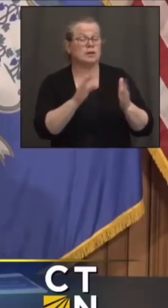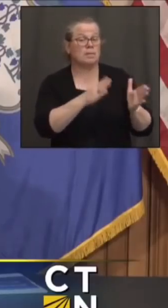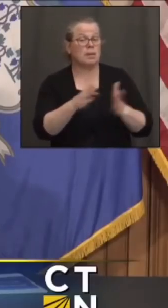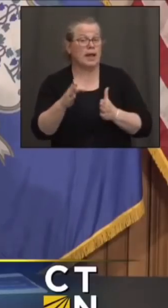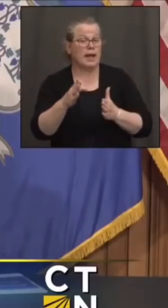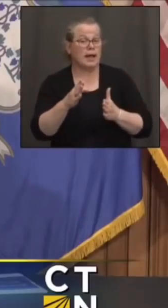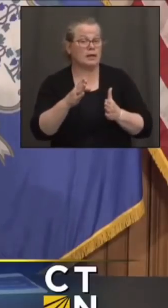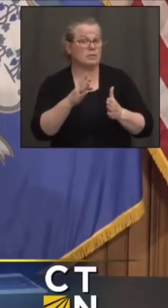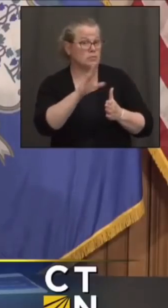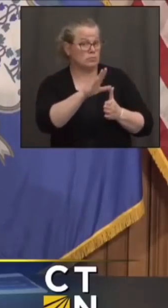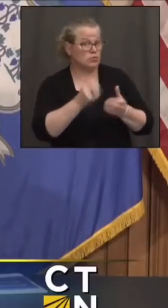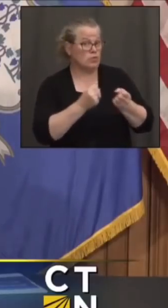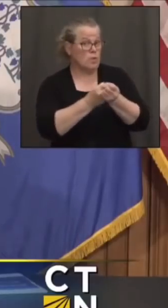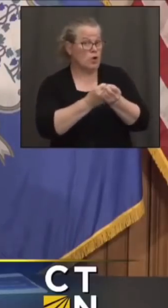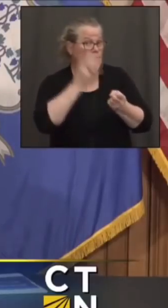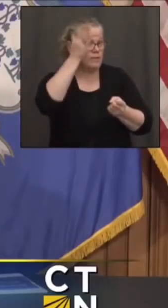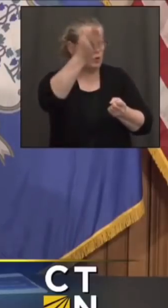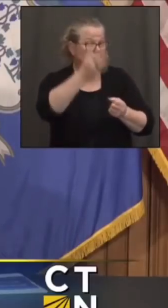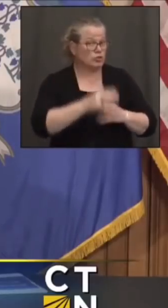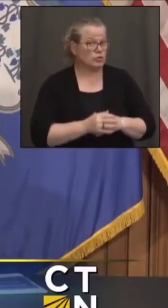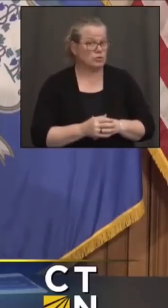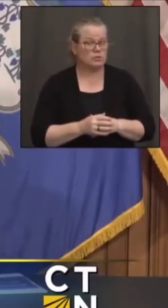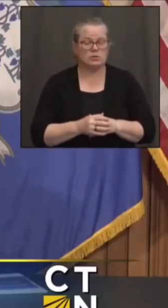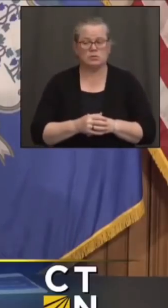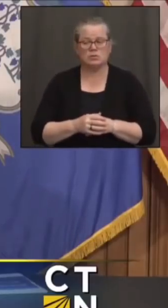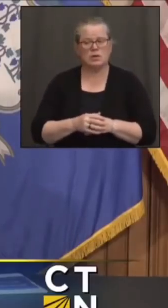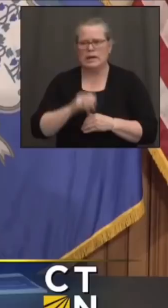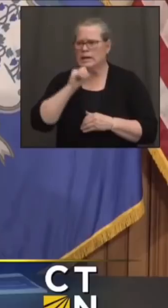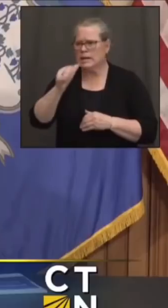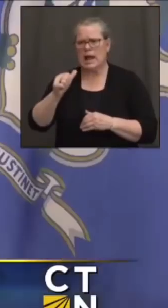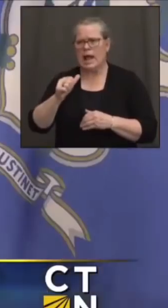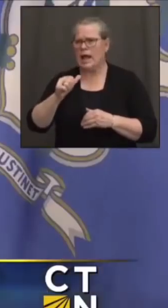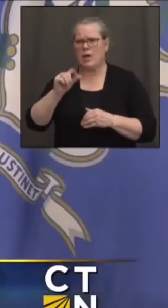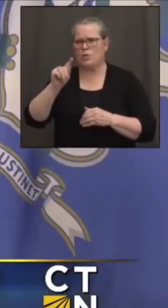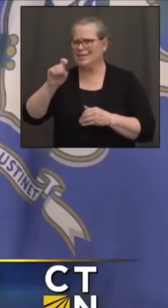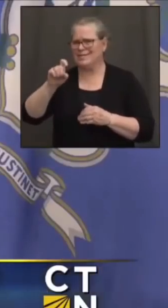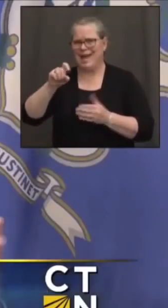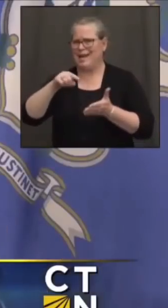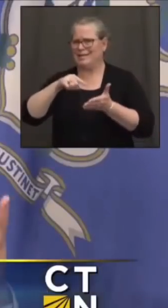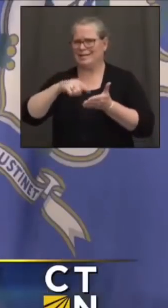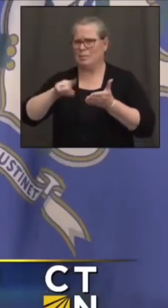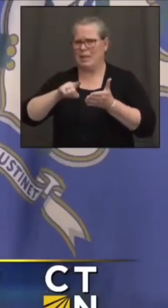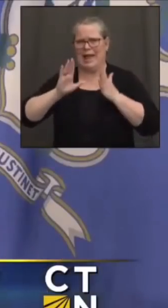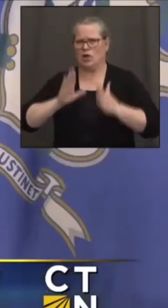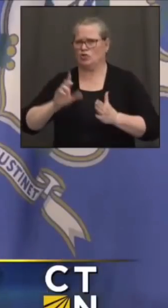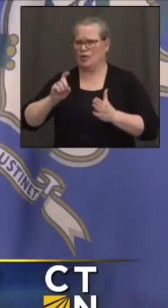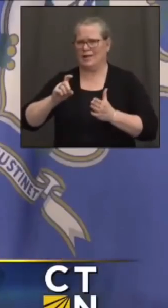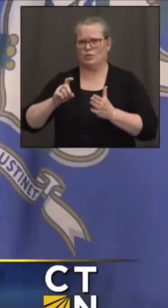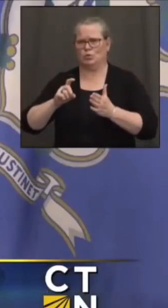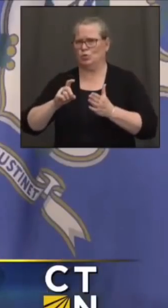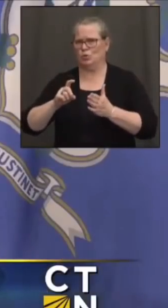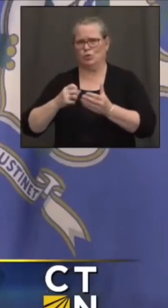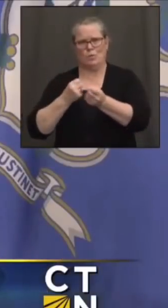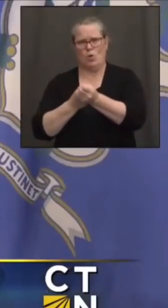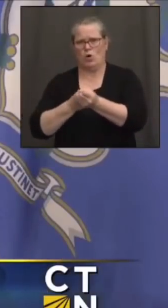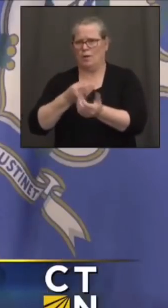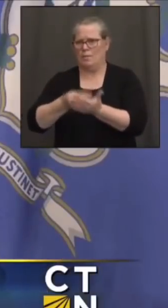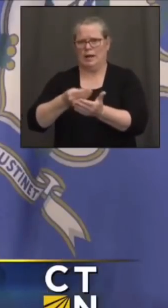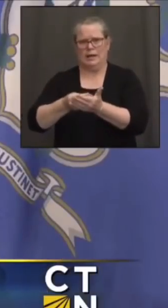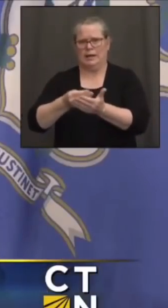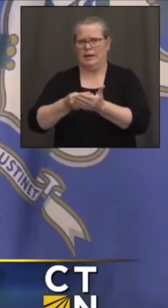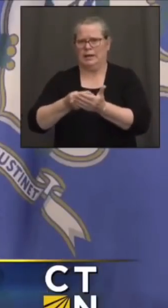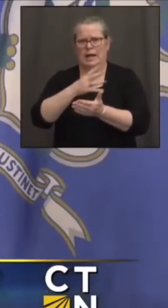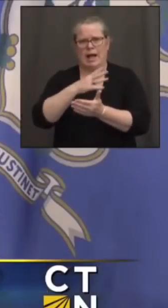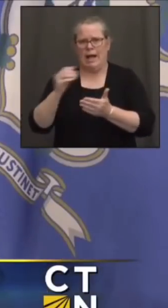Not one where the taxpayers had to underwrite all the risk, and not one that didn't play by the same set of rules as the other